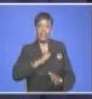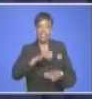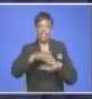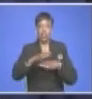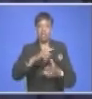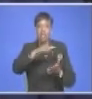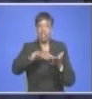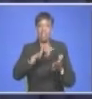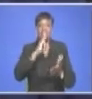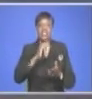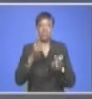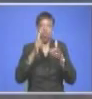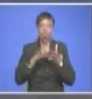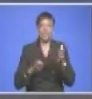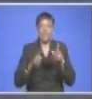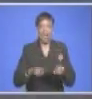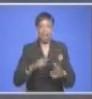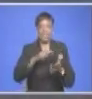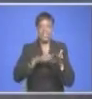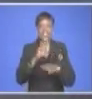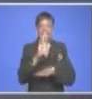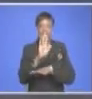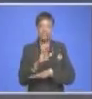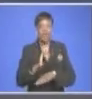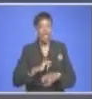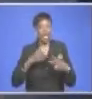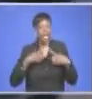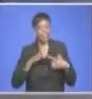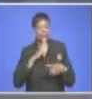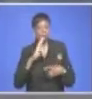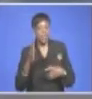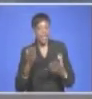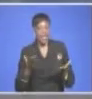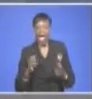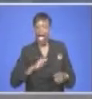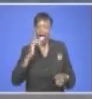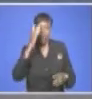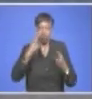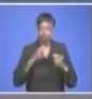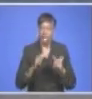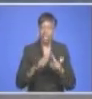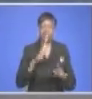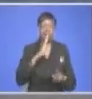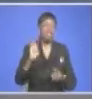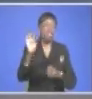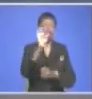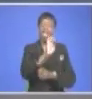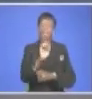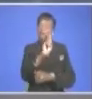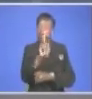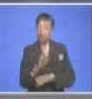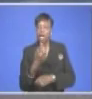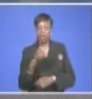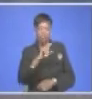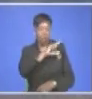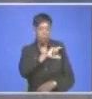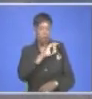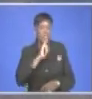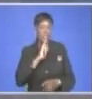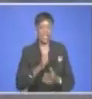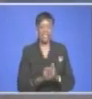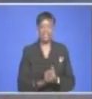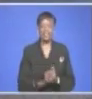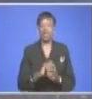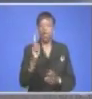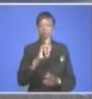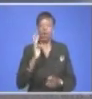afternoon. And this is what brought me here. I have to be here. And I'm going to try to be everywhere. The police is, I'm going to try to be everywhere where we are